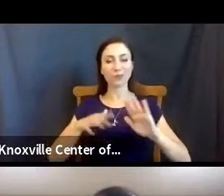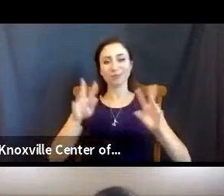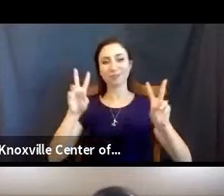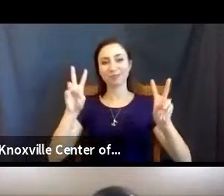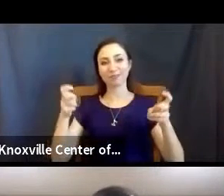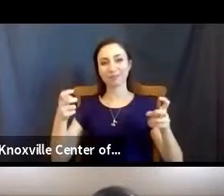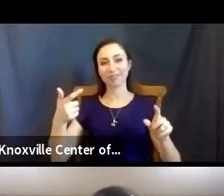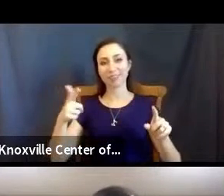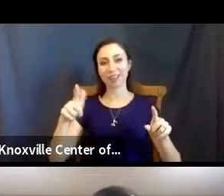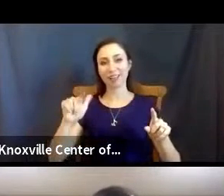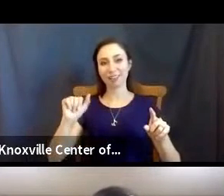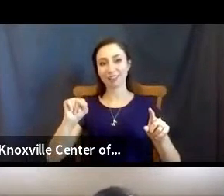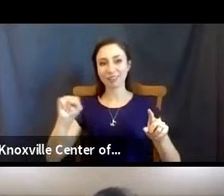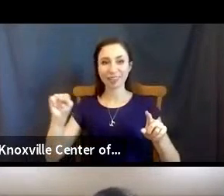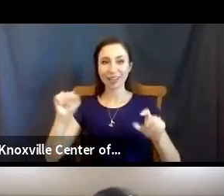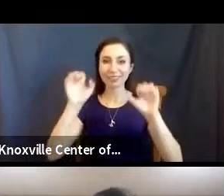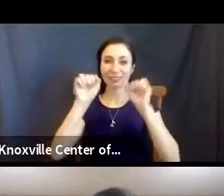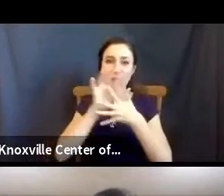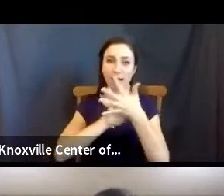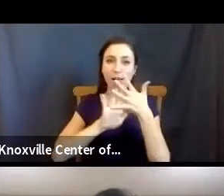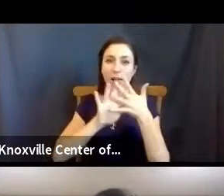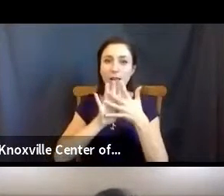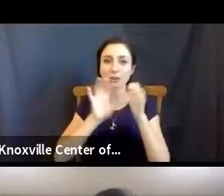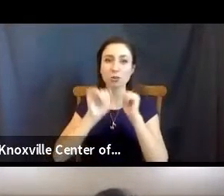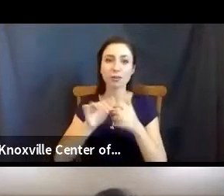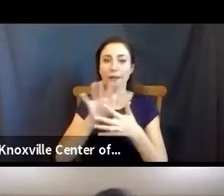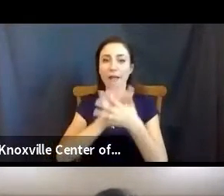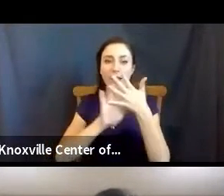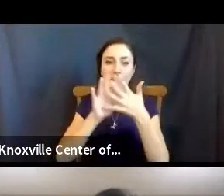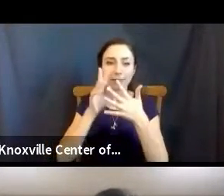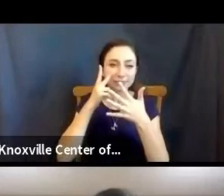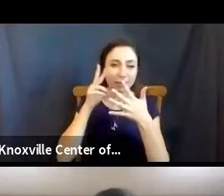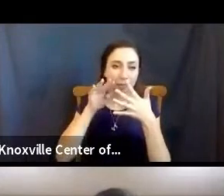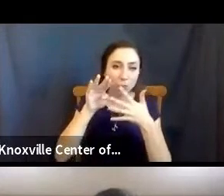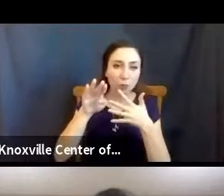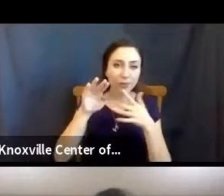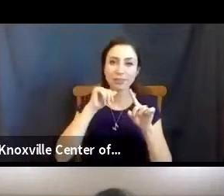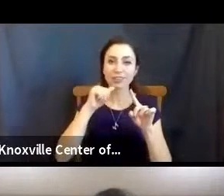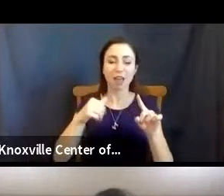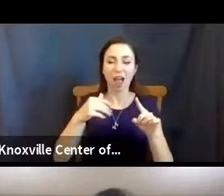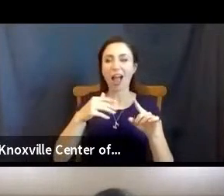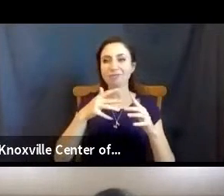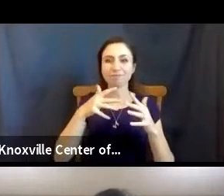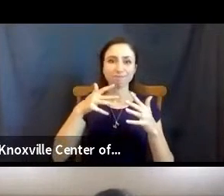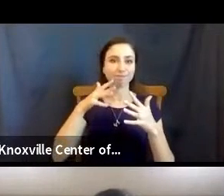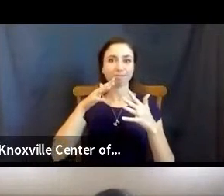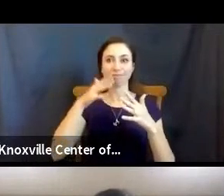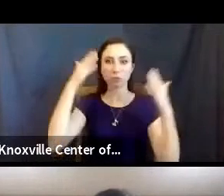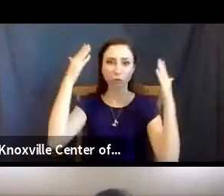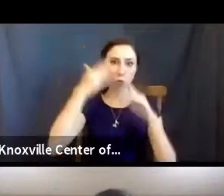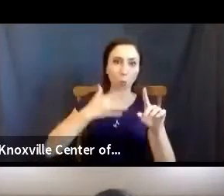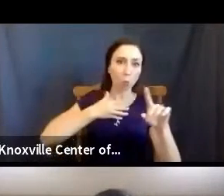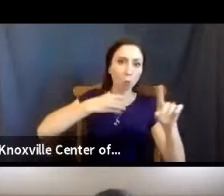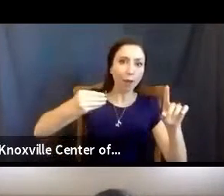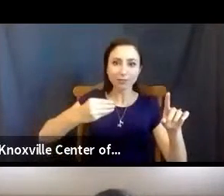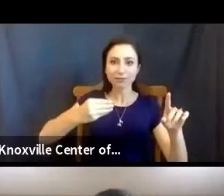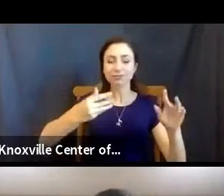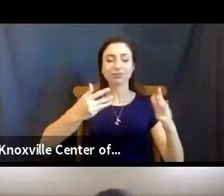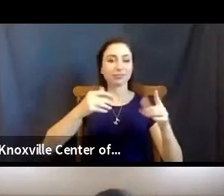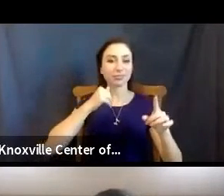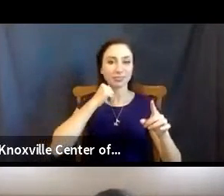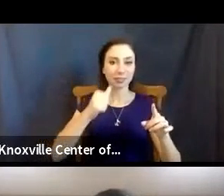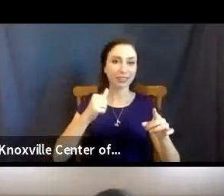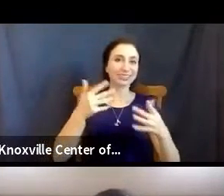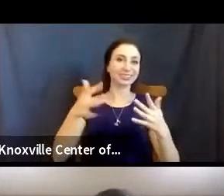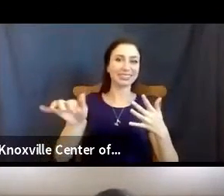a hazy look that you can kind of see through, not a dense white, but it's in this environment when there's not a